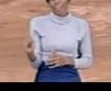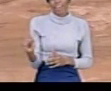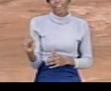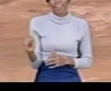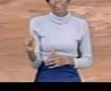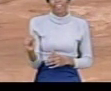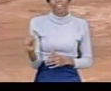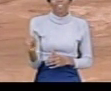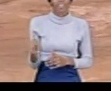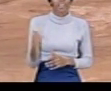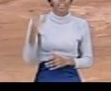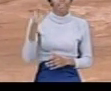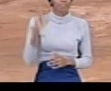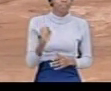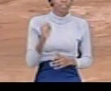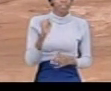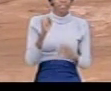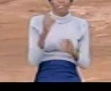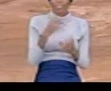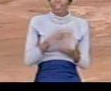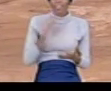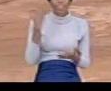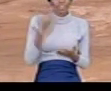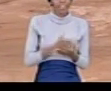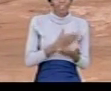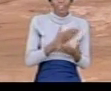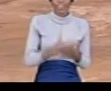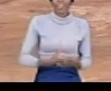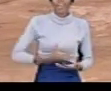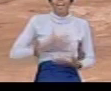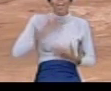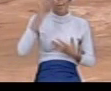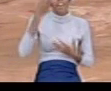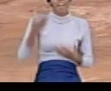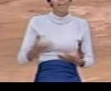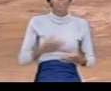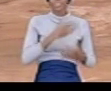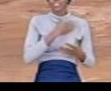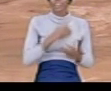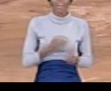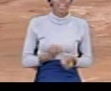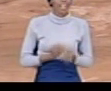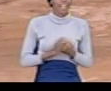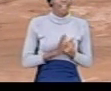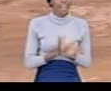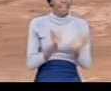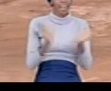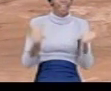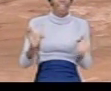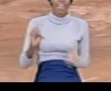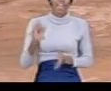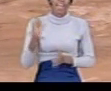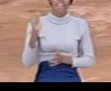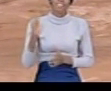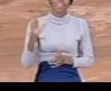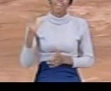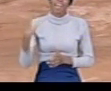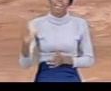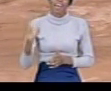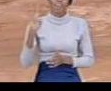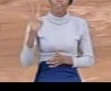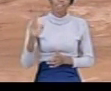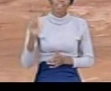S-A-L-V-A-T-I-O-N. Sing it loud, sing it loud, loud and clear.